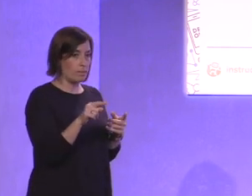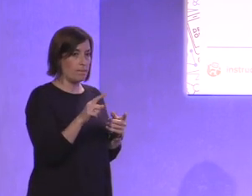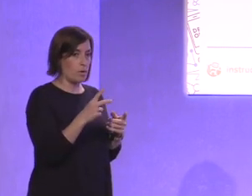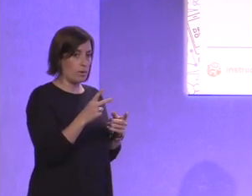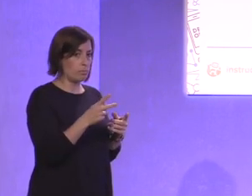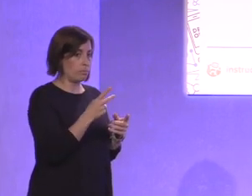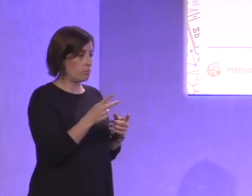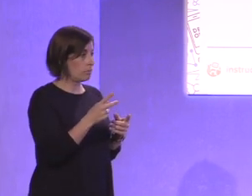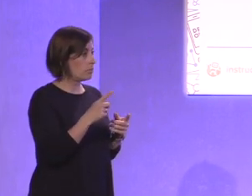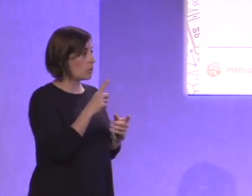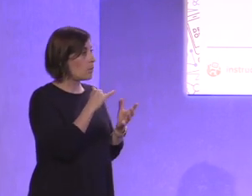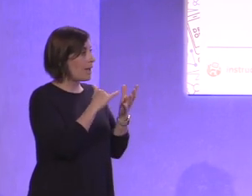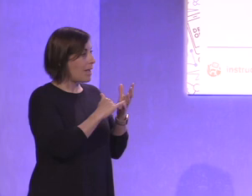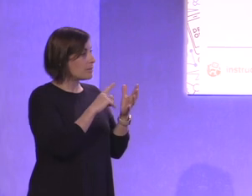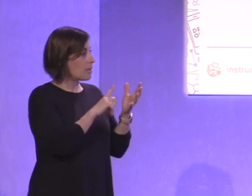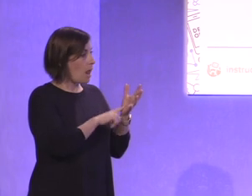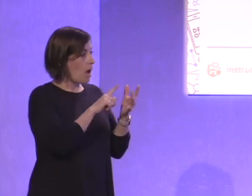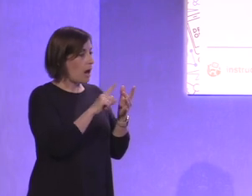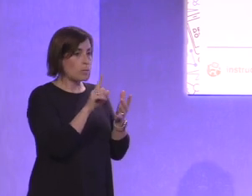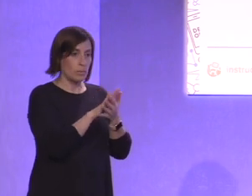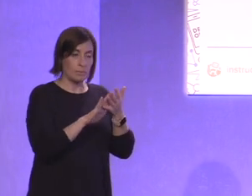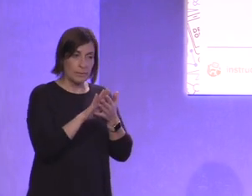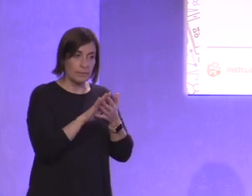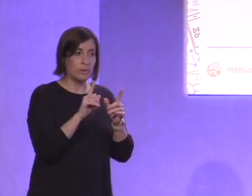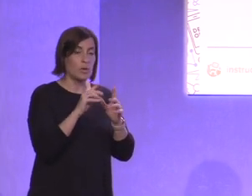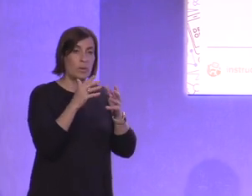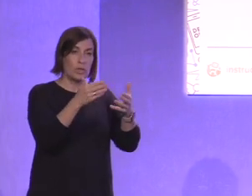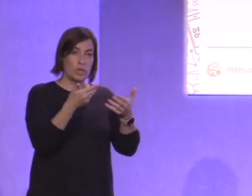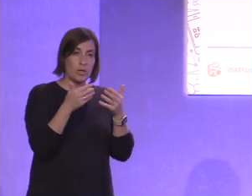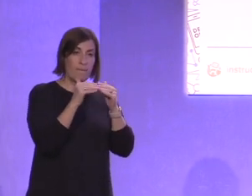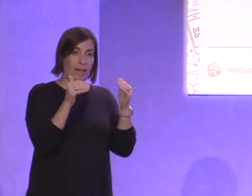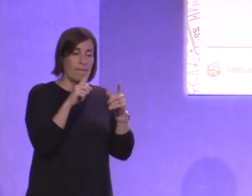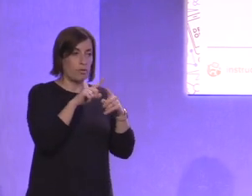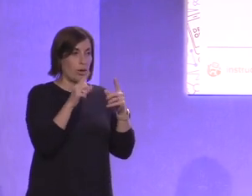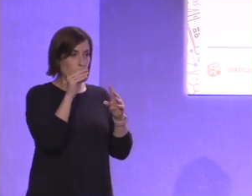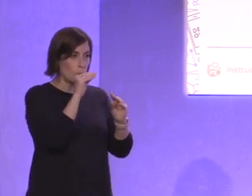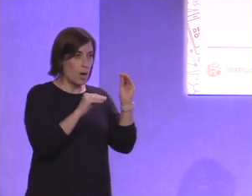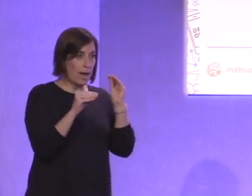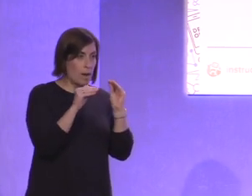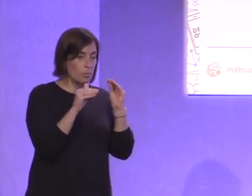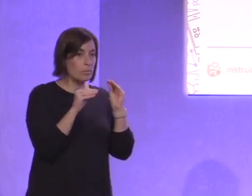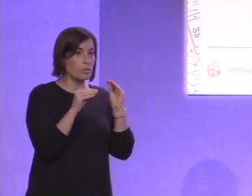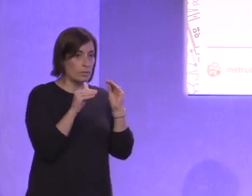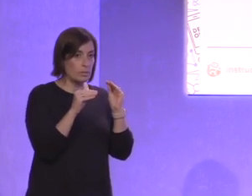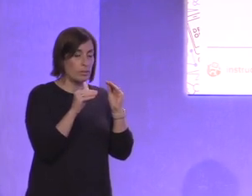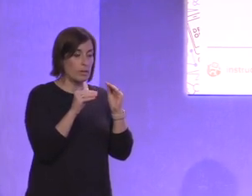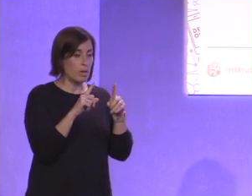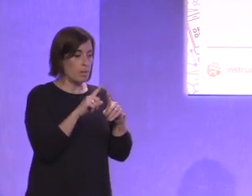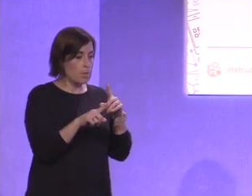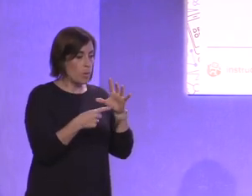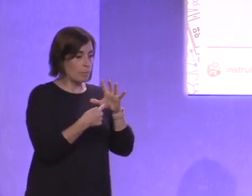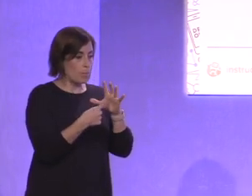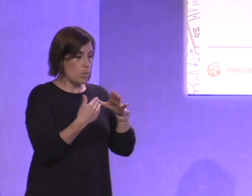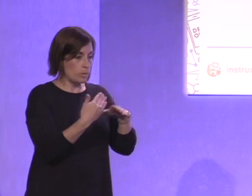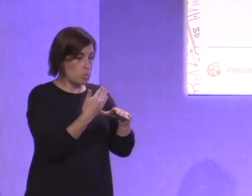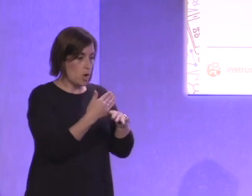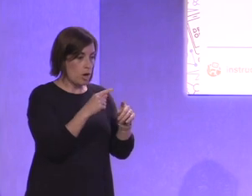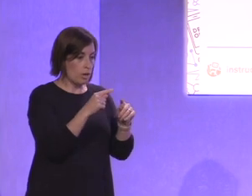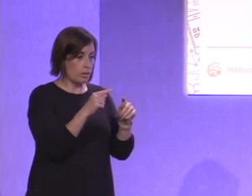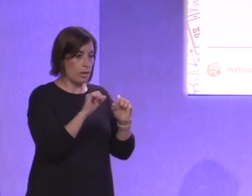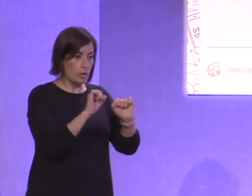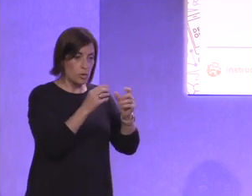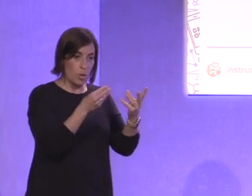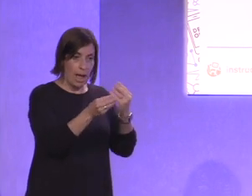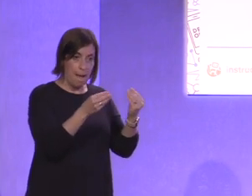SLI, you're reasoning about the level of service that your user is experiencing in their most important workflow on your